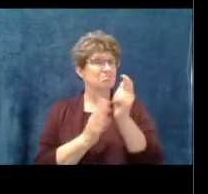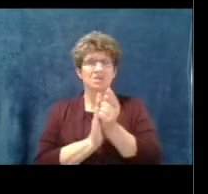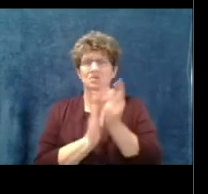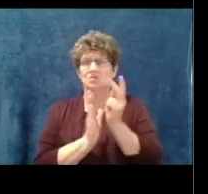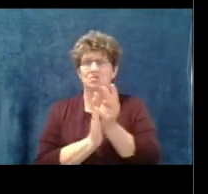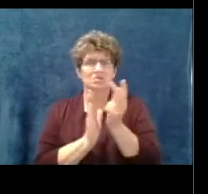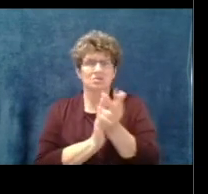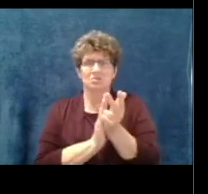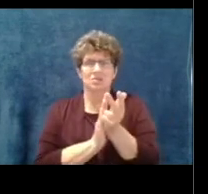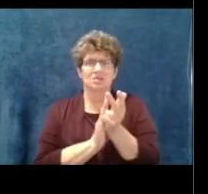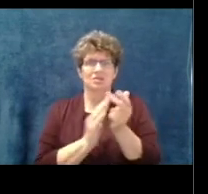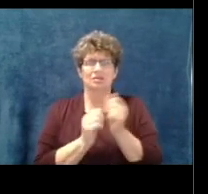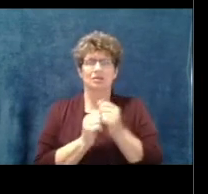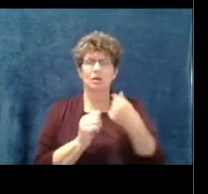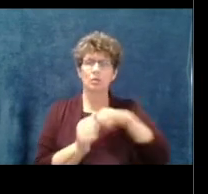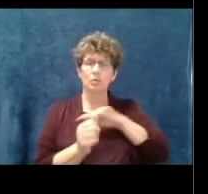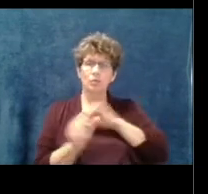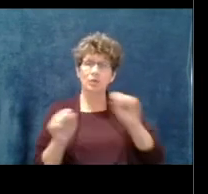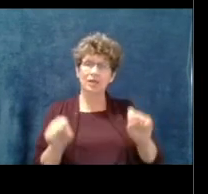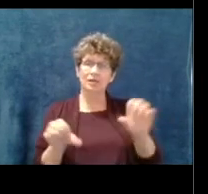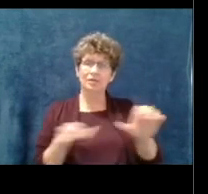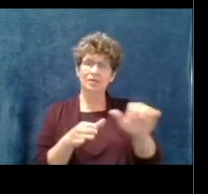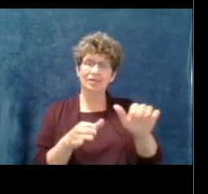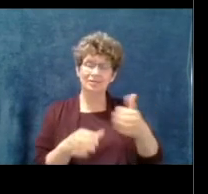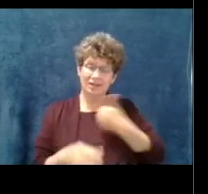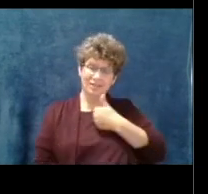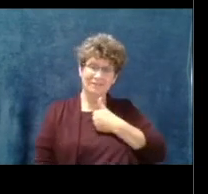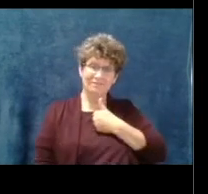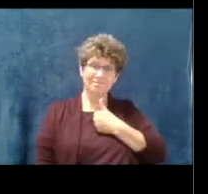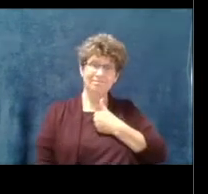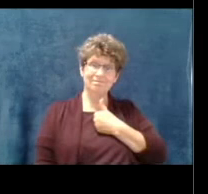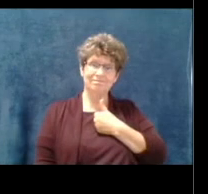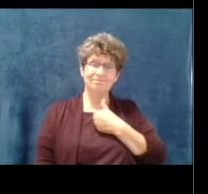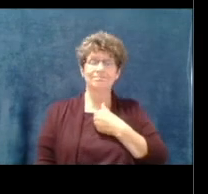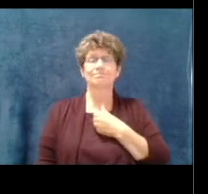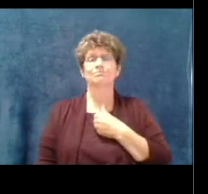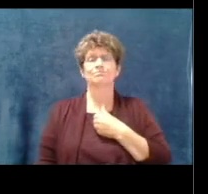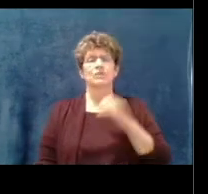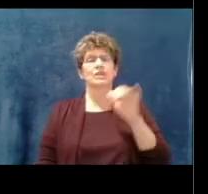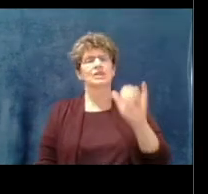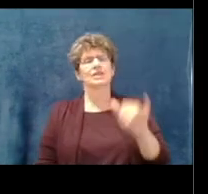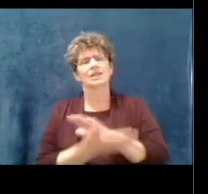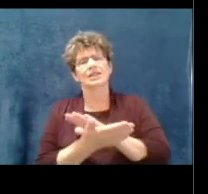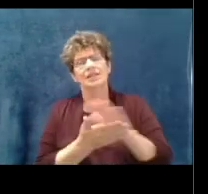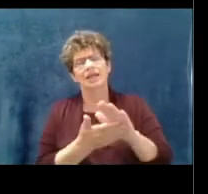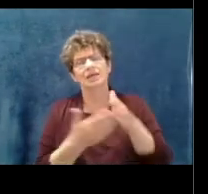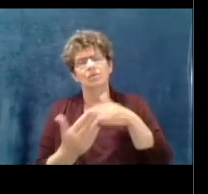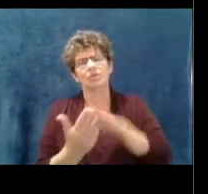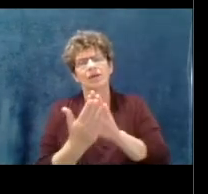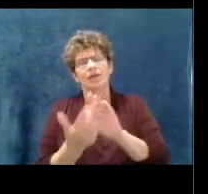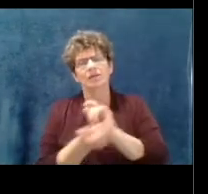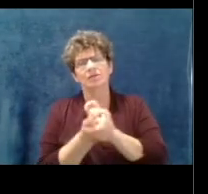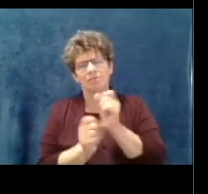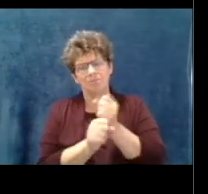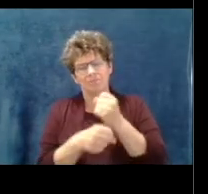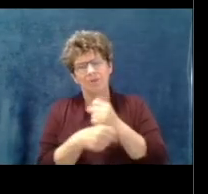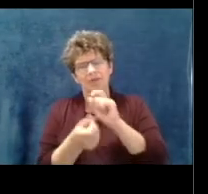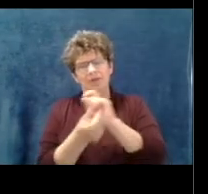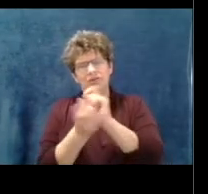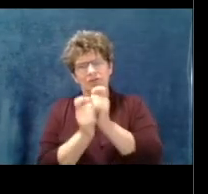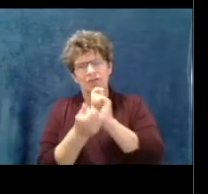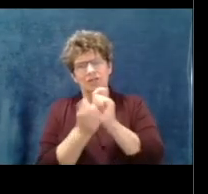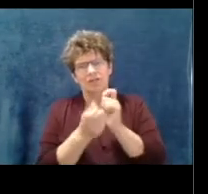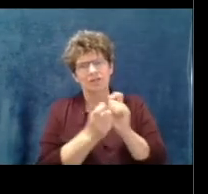and we ourselves can do this pretty quickly. It's a nice way to automate these little changes. And again, guys,